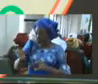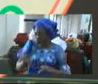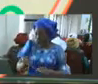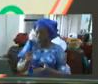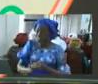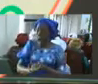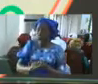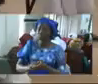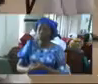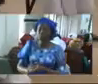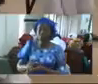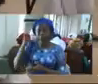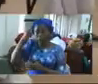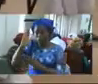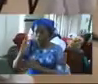Do I hear amen to that?